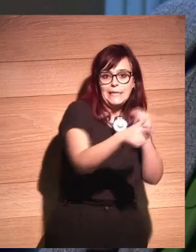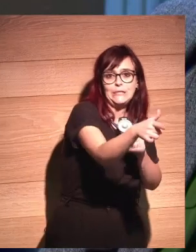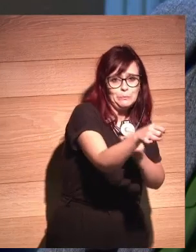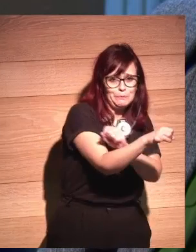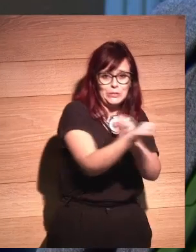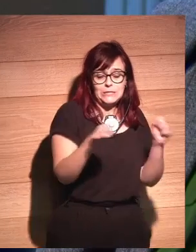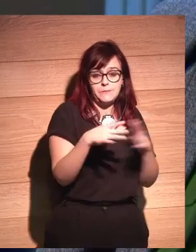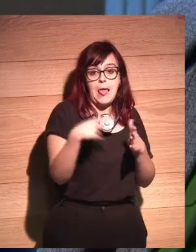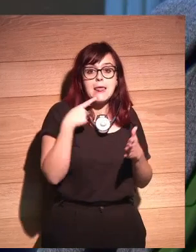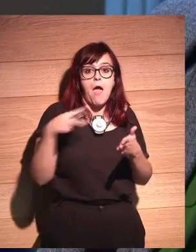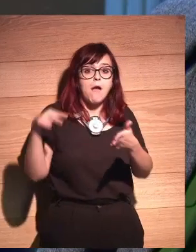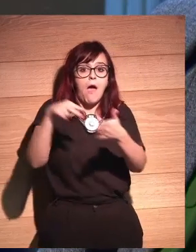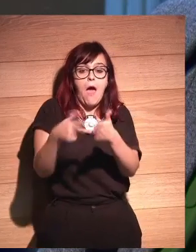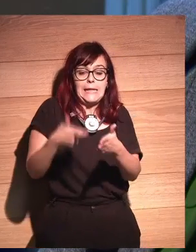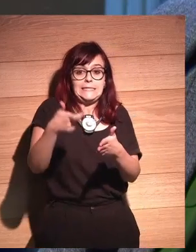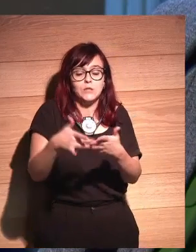in the cold?